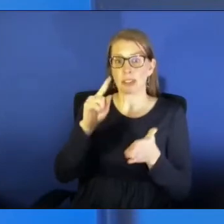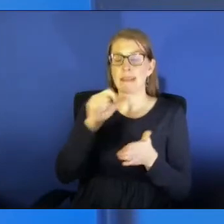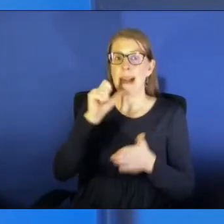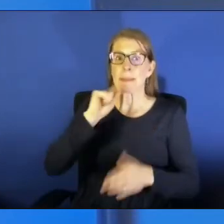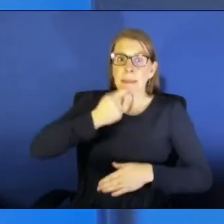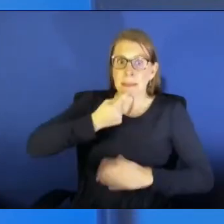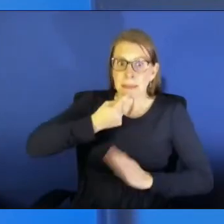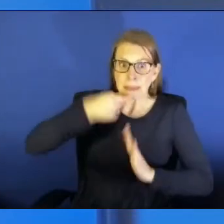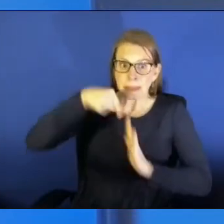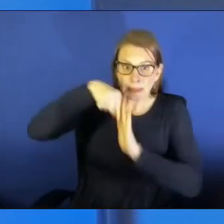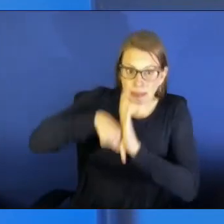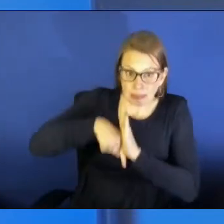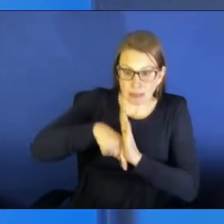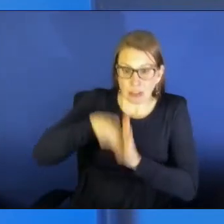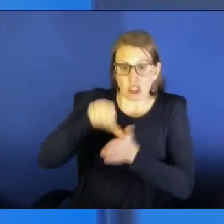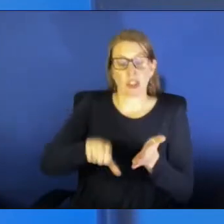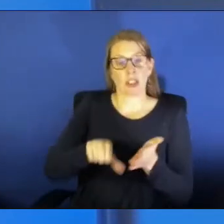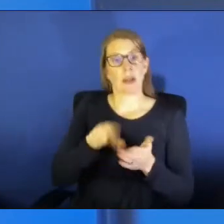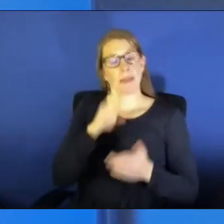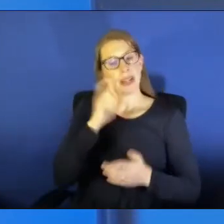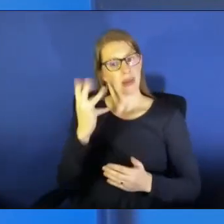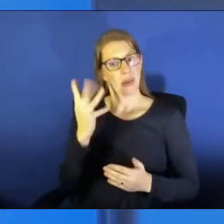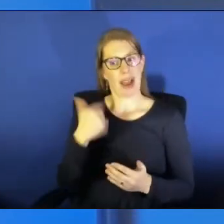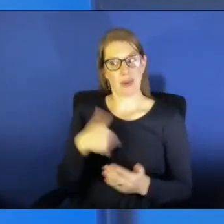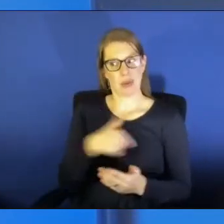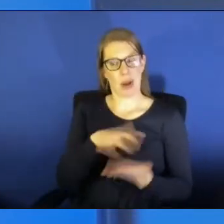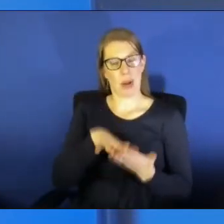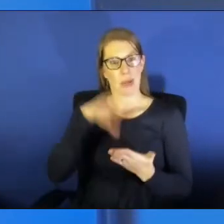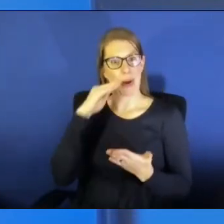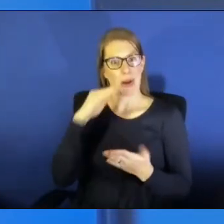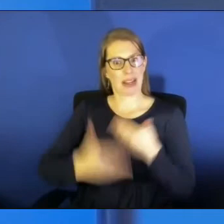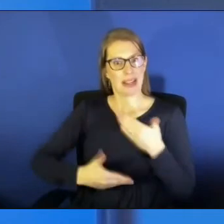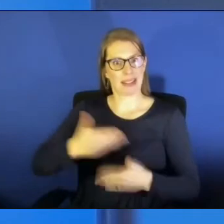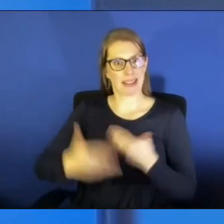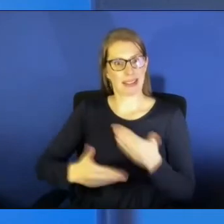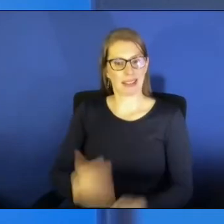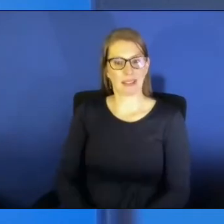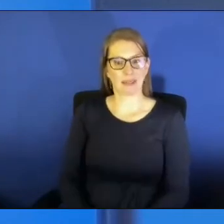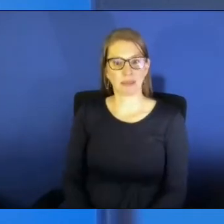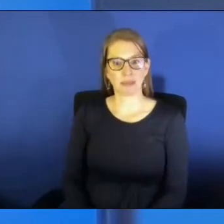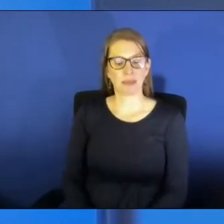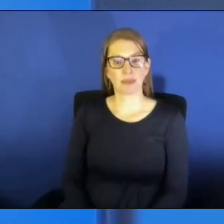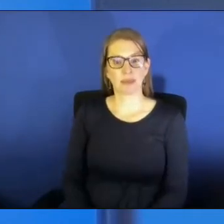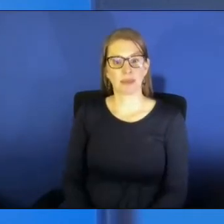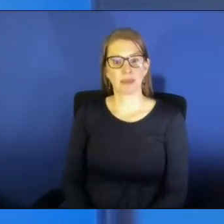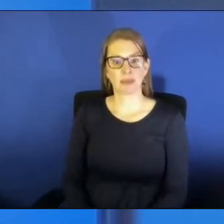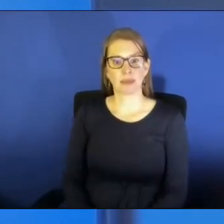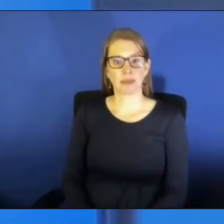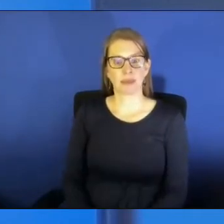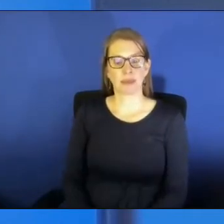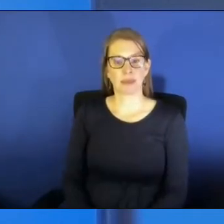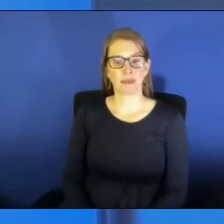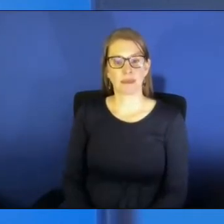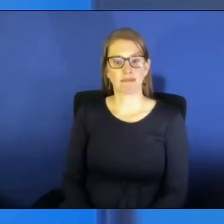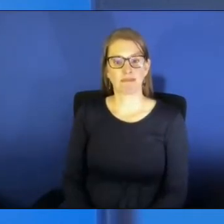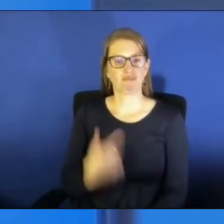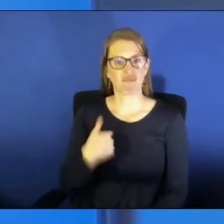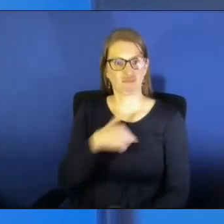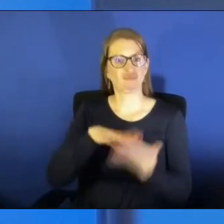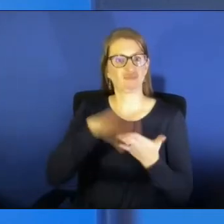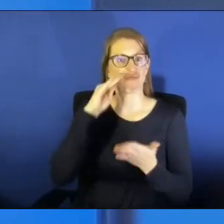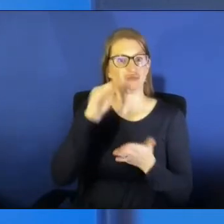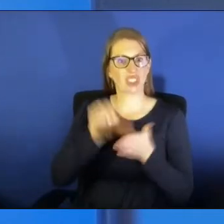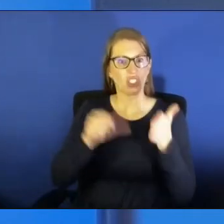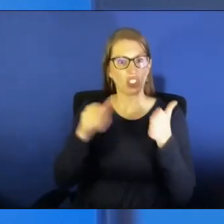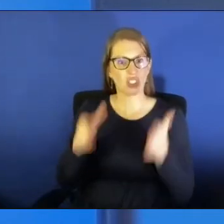and myself and other surgeons across the country are doing research trying to show that surgeons are doing research trying